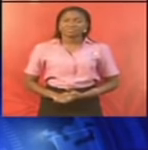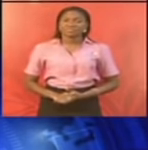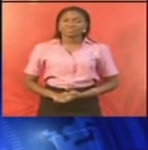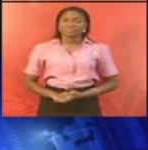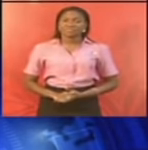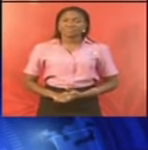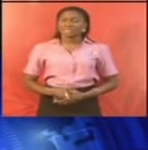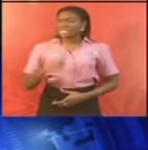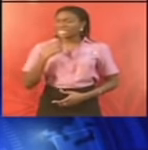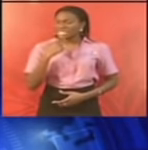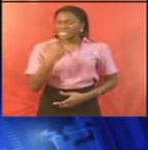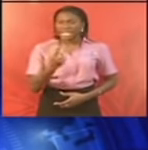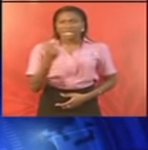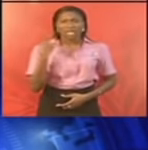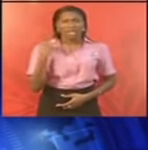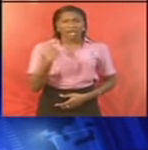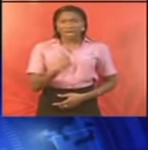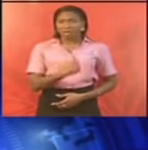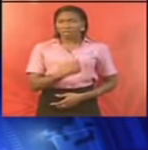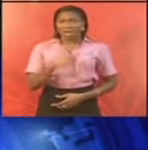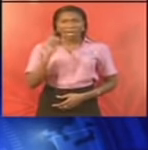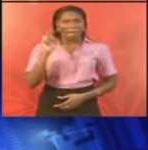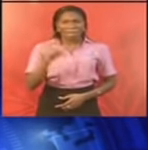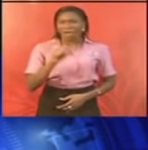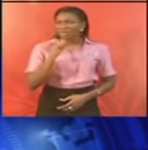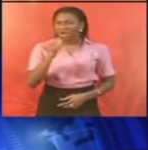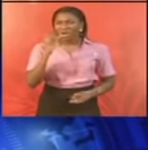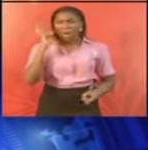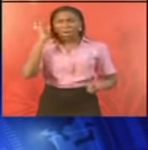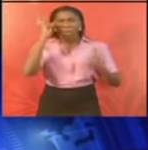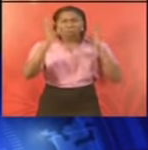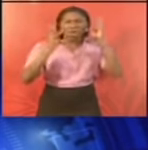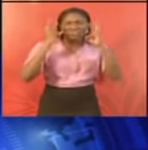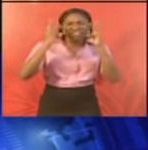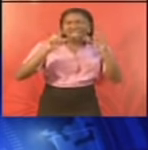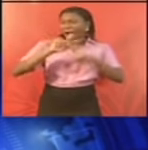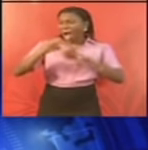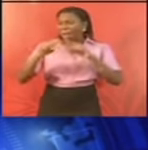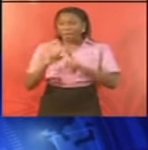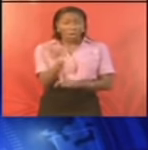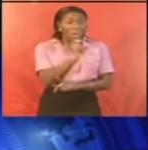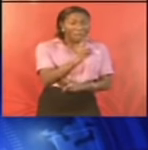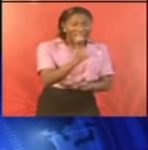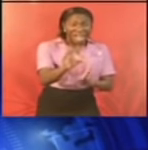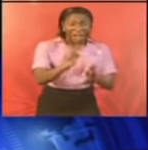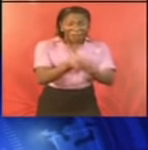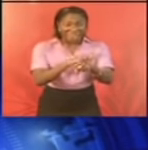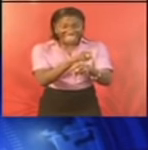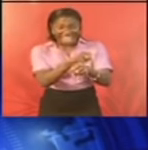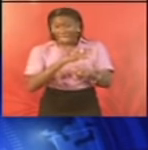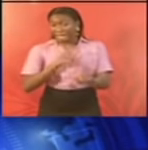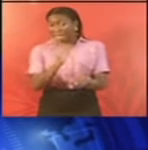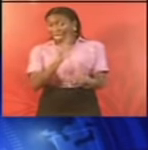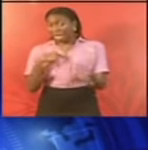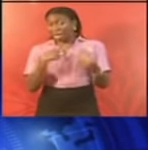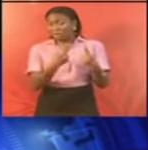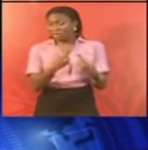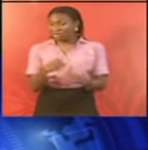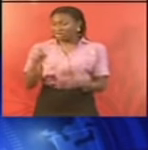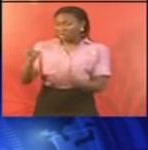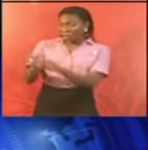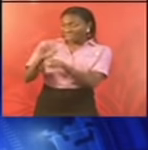shouldn't worry about the exact locations where there are COVID-19, but certainly there are certain areas where there is